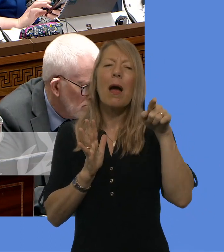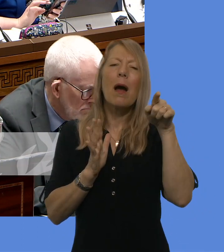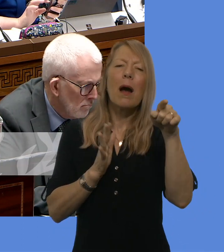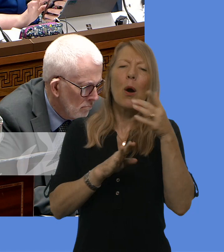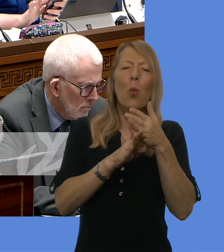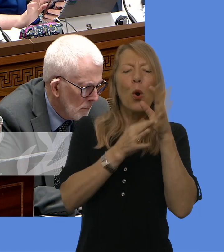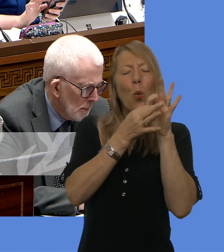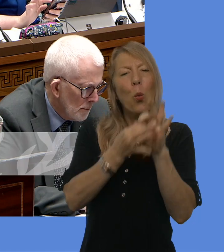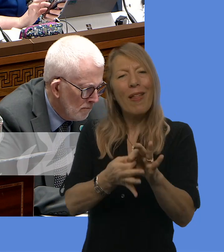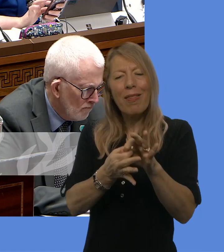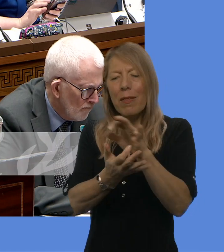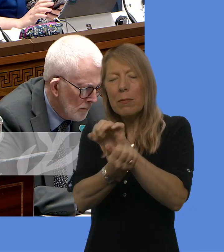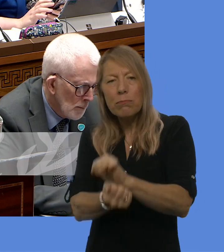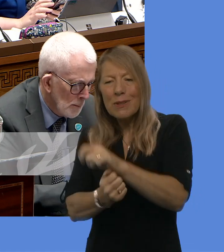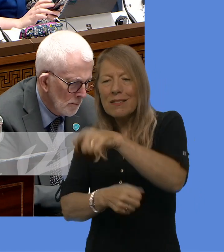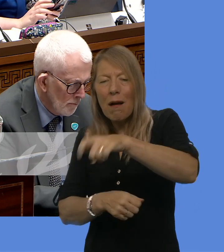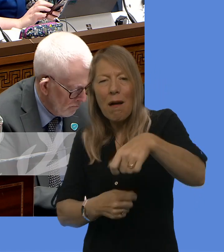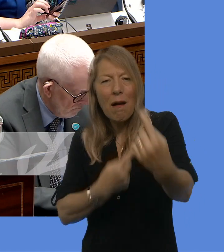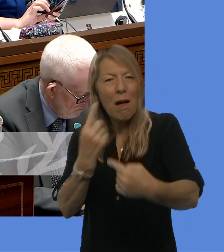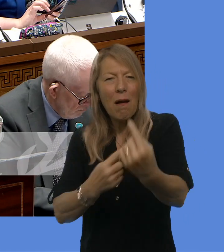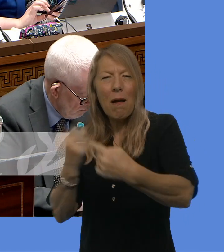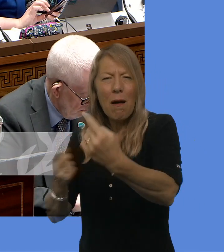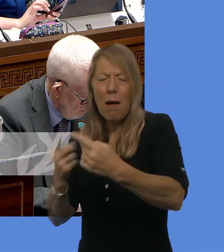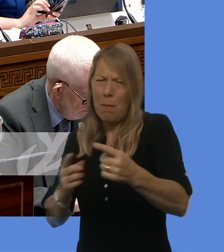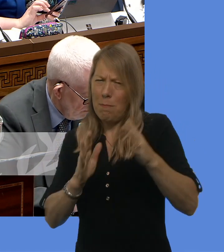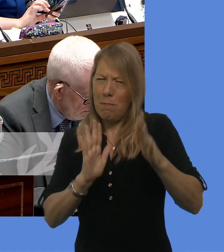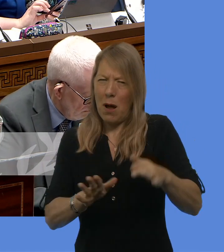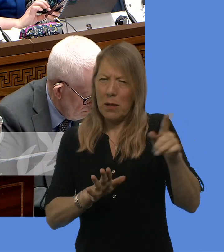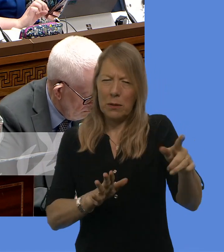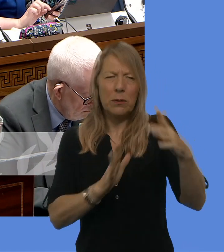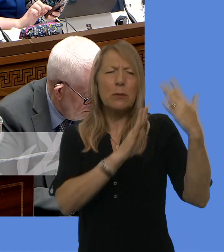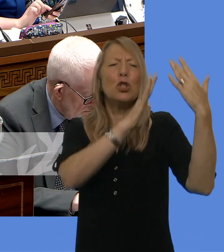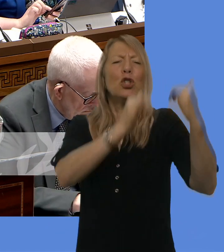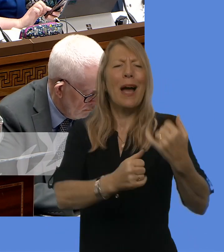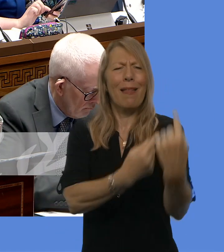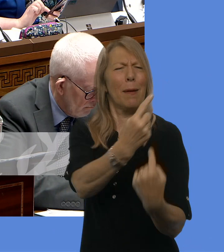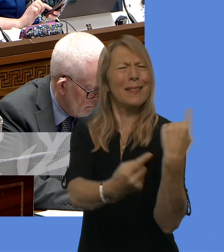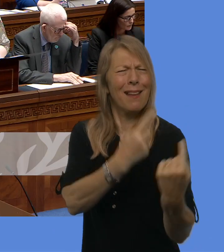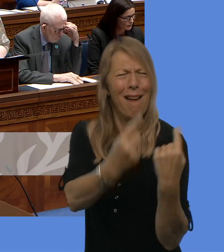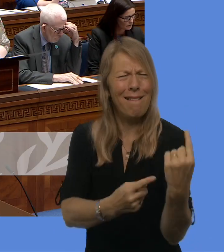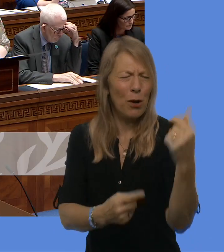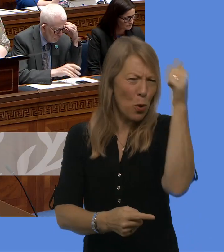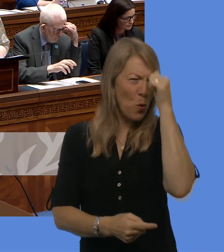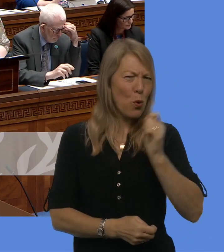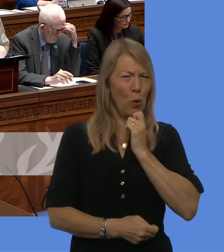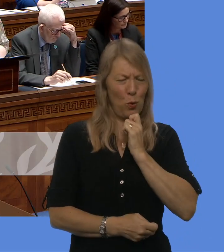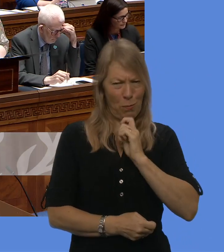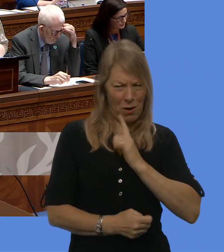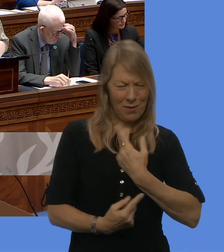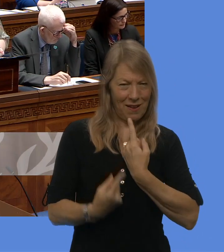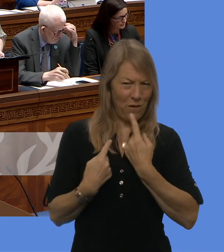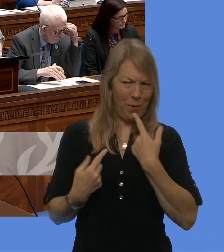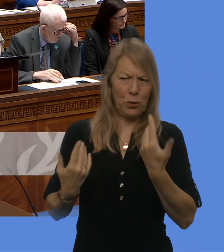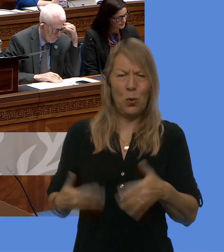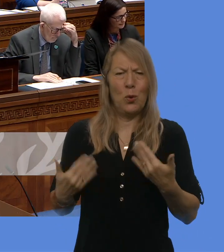up that role. Checks are made before people are allocated to the various roles that they play within the system, and therefore I would imagine it would